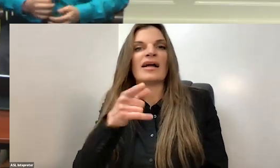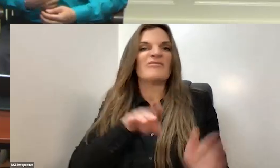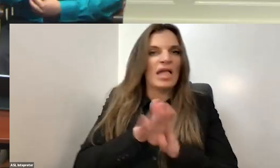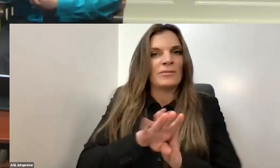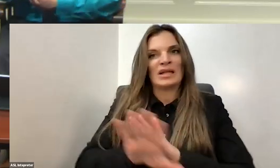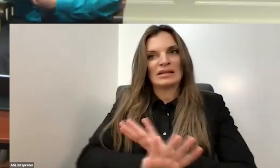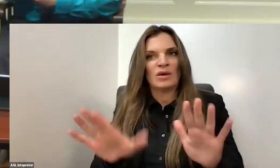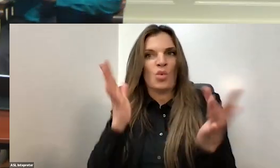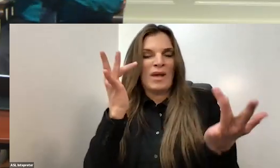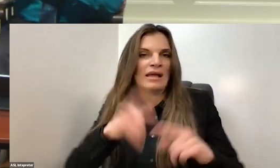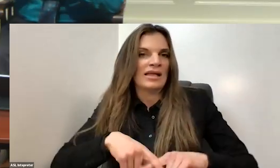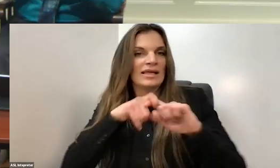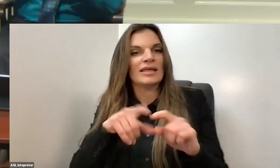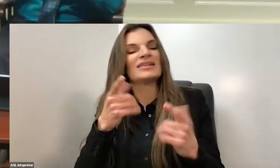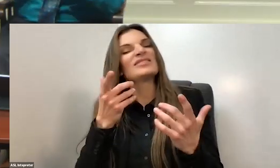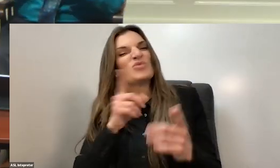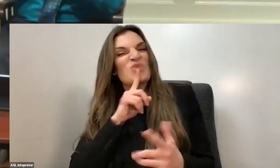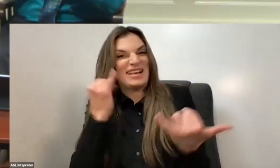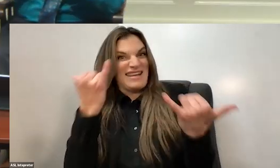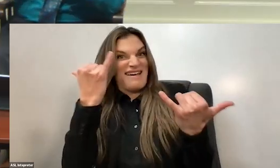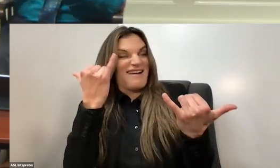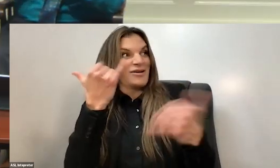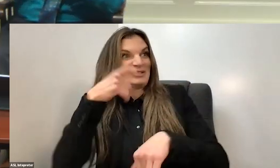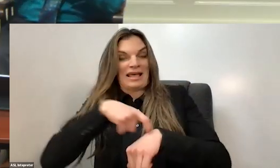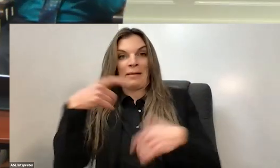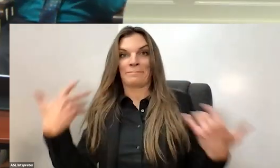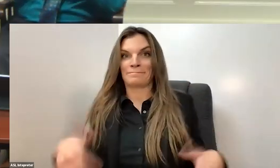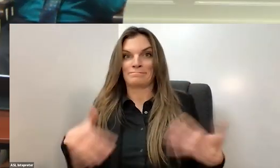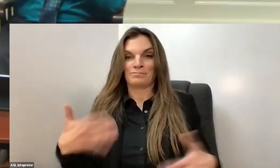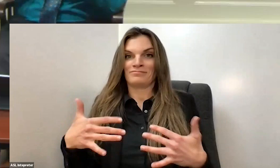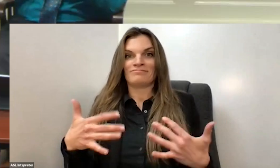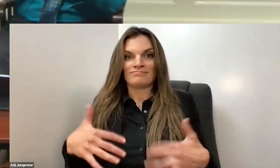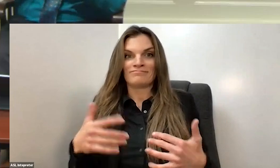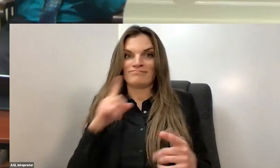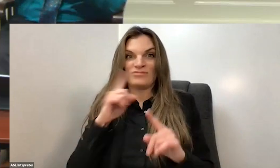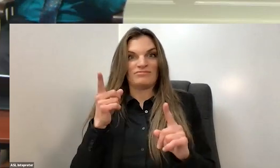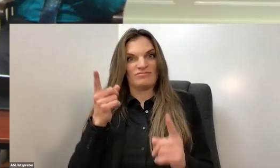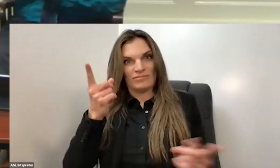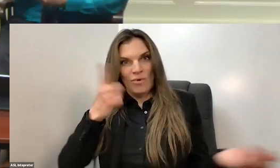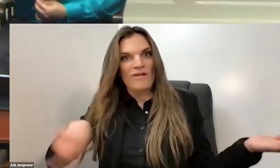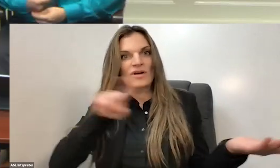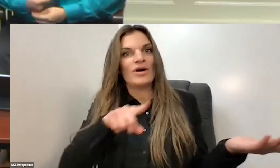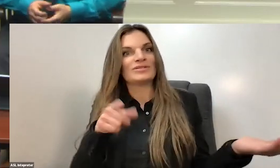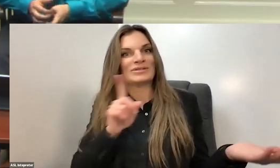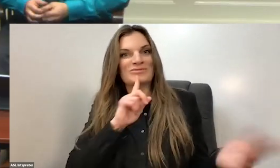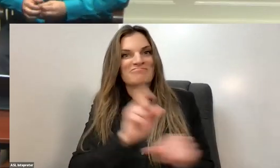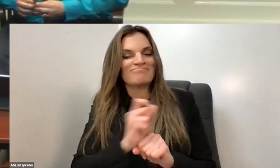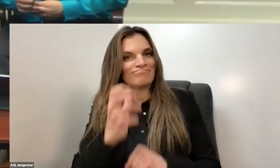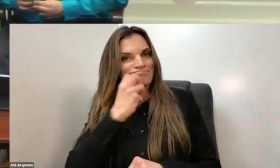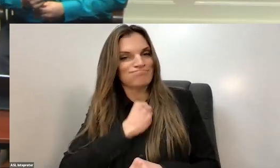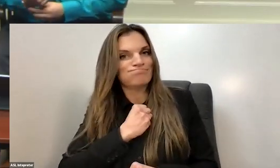right the second. So we're still in this stage where all of us who care